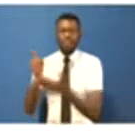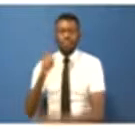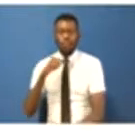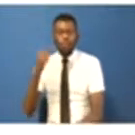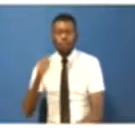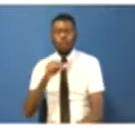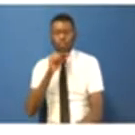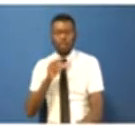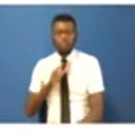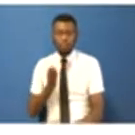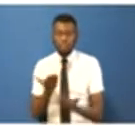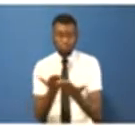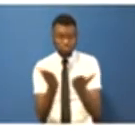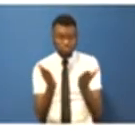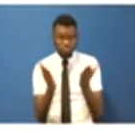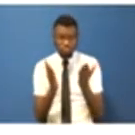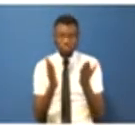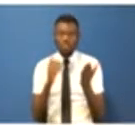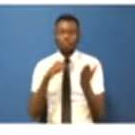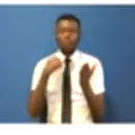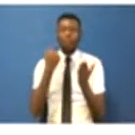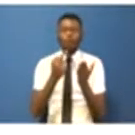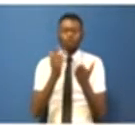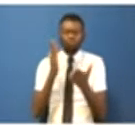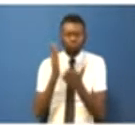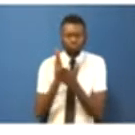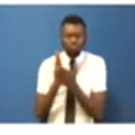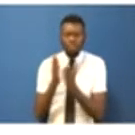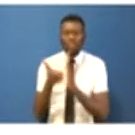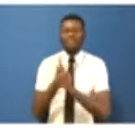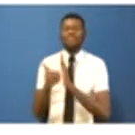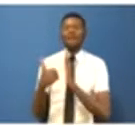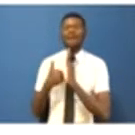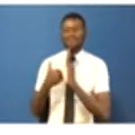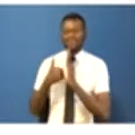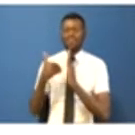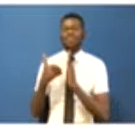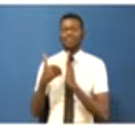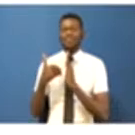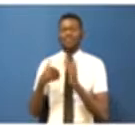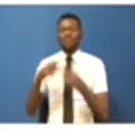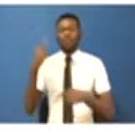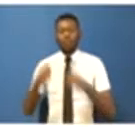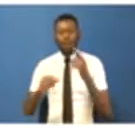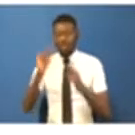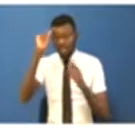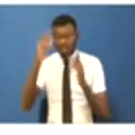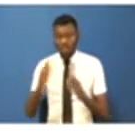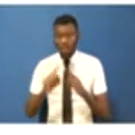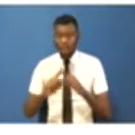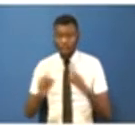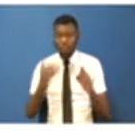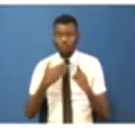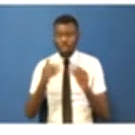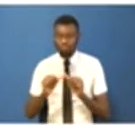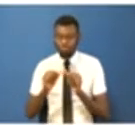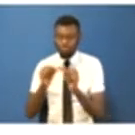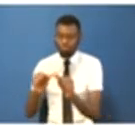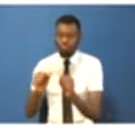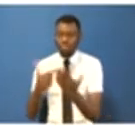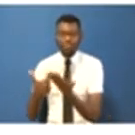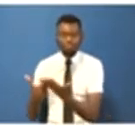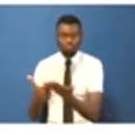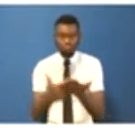gentlemen before us tonight has what it takes to become the next governor but we just want to move on with this debate